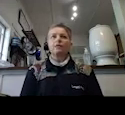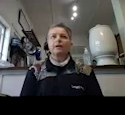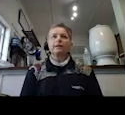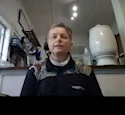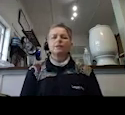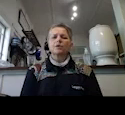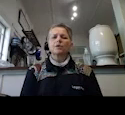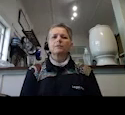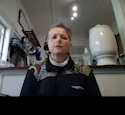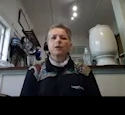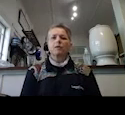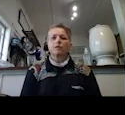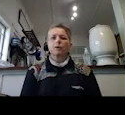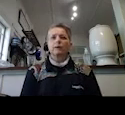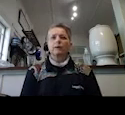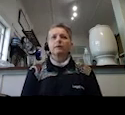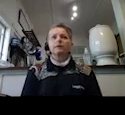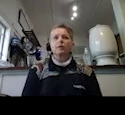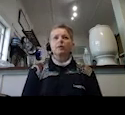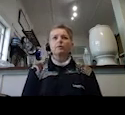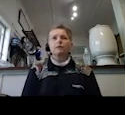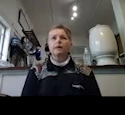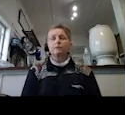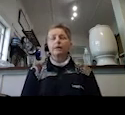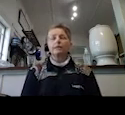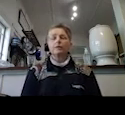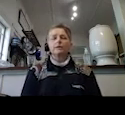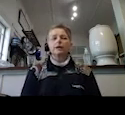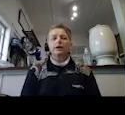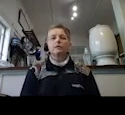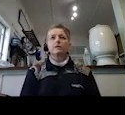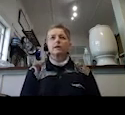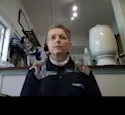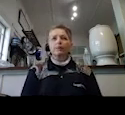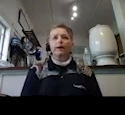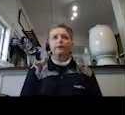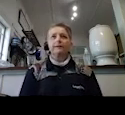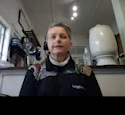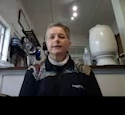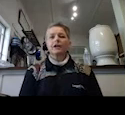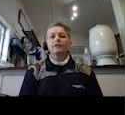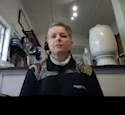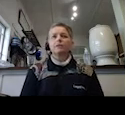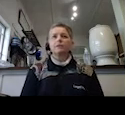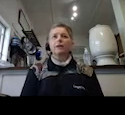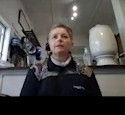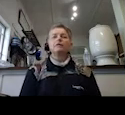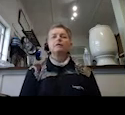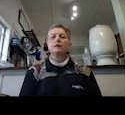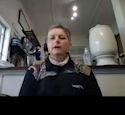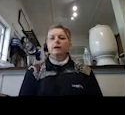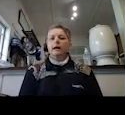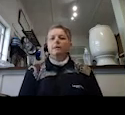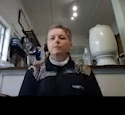happening that can sometimes be resolved when an independent person helps the parties see each other's